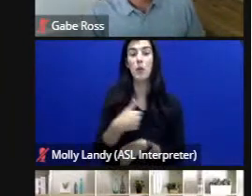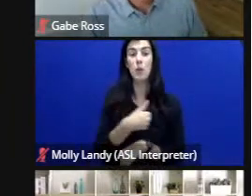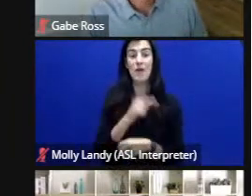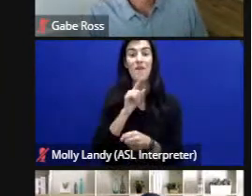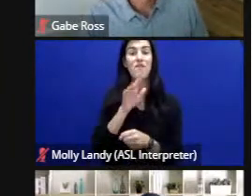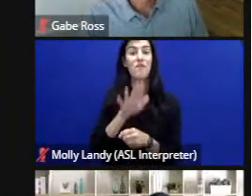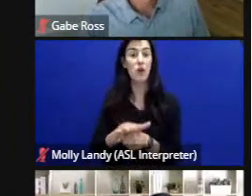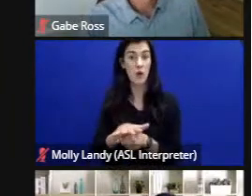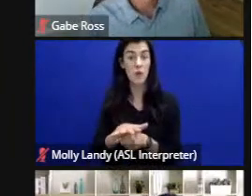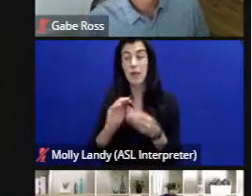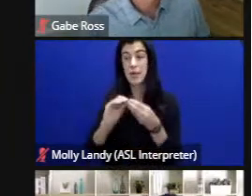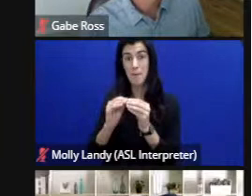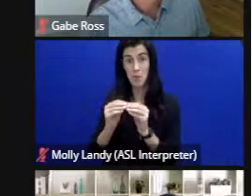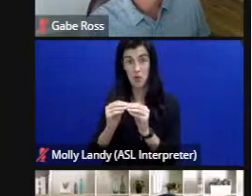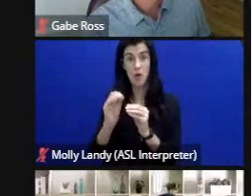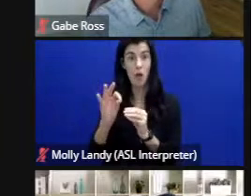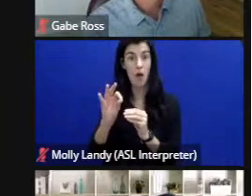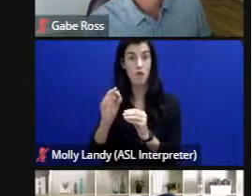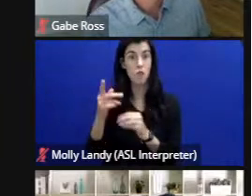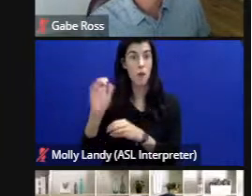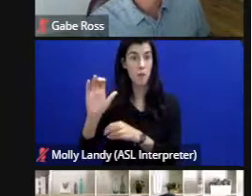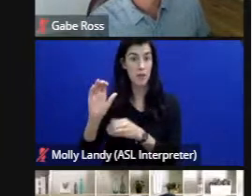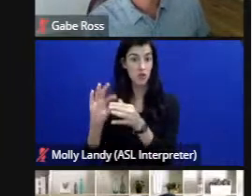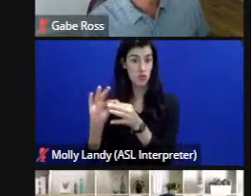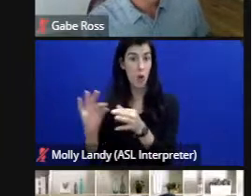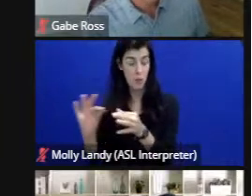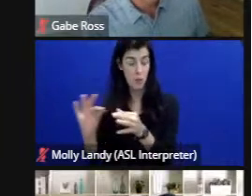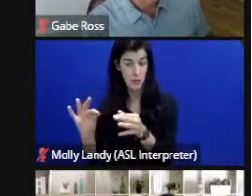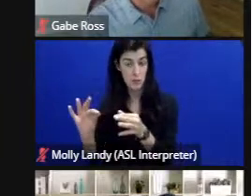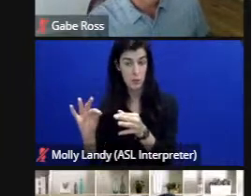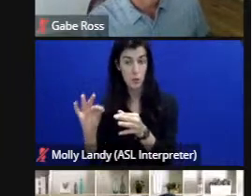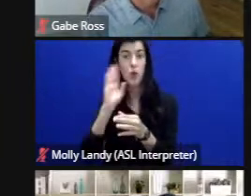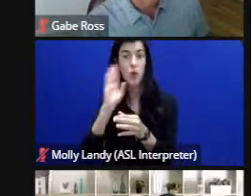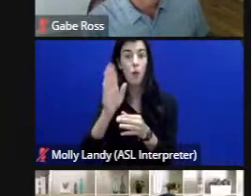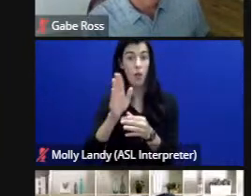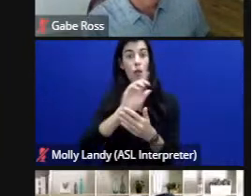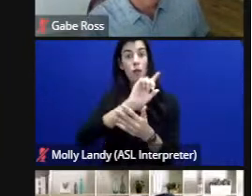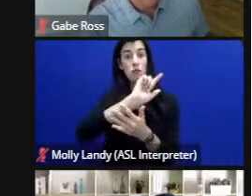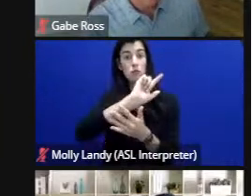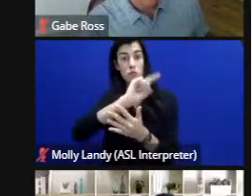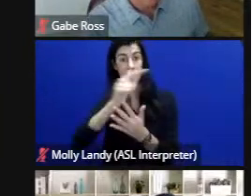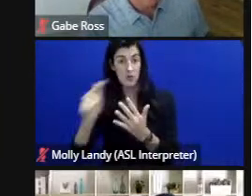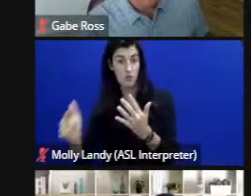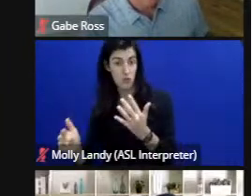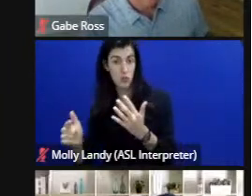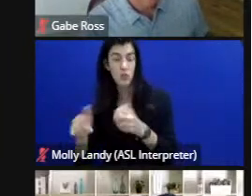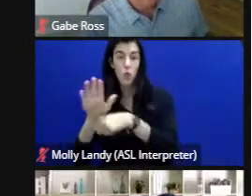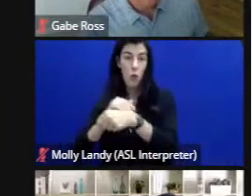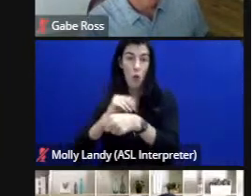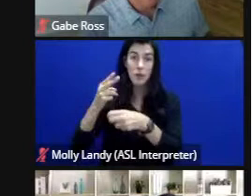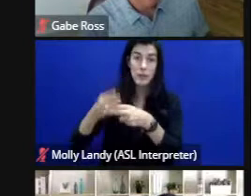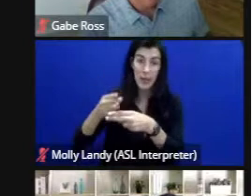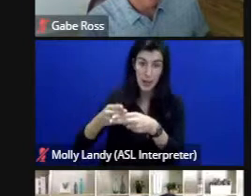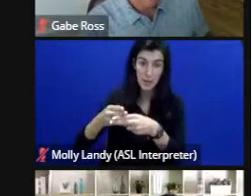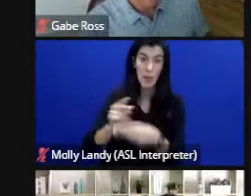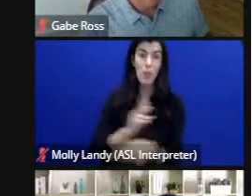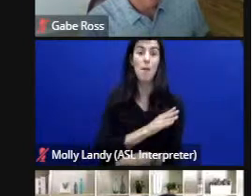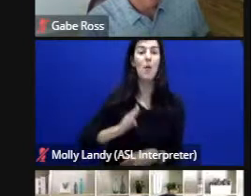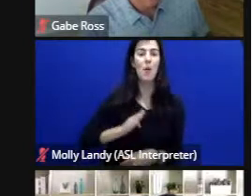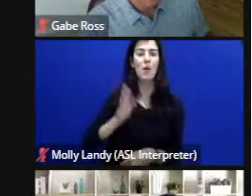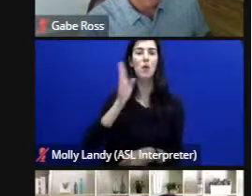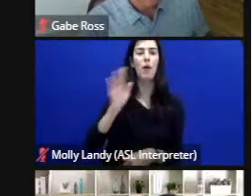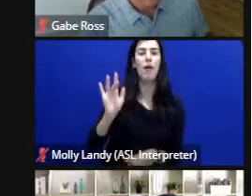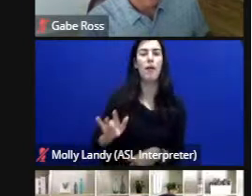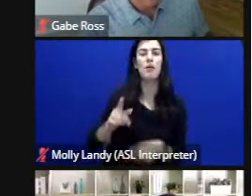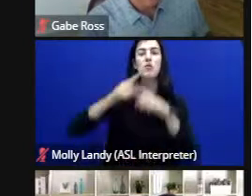you individually. When your name is called, the clerk of the board will unmute your microphone. And again, you have up to 3 minutes